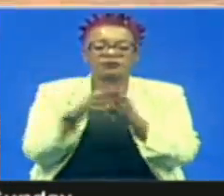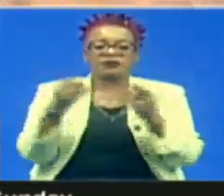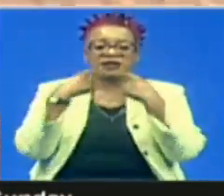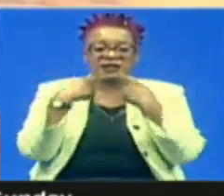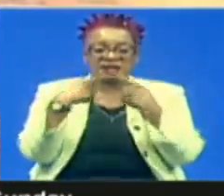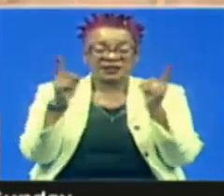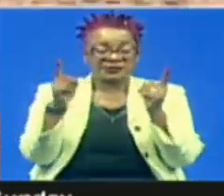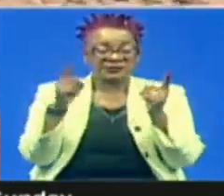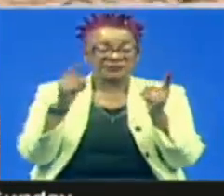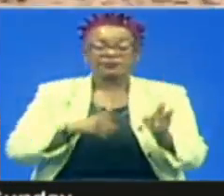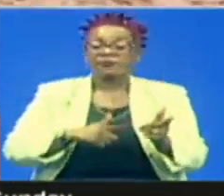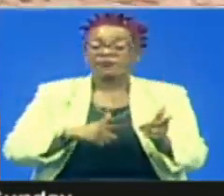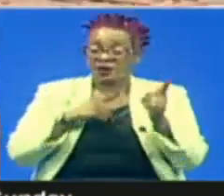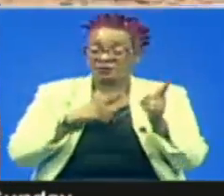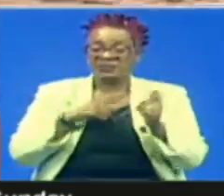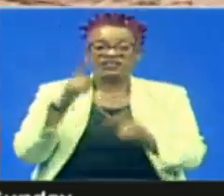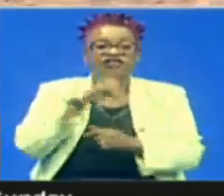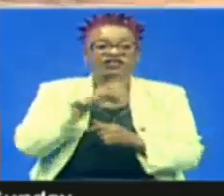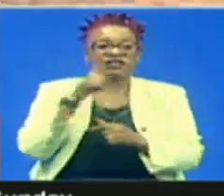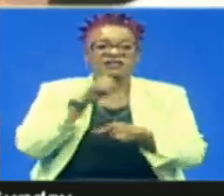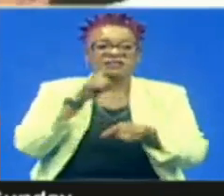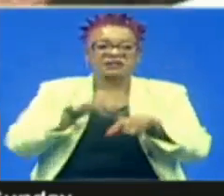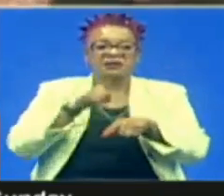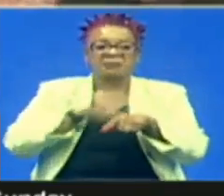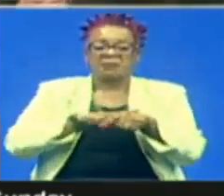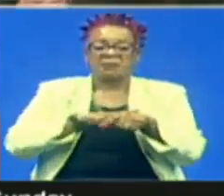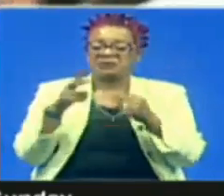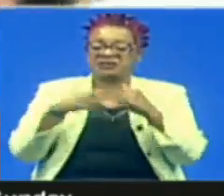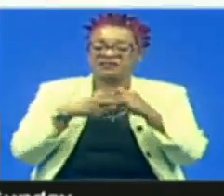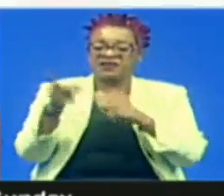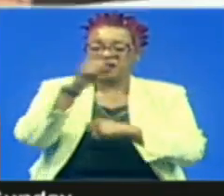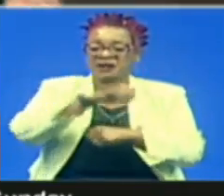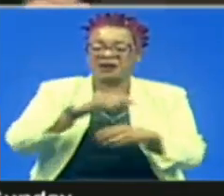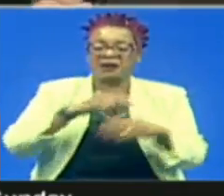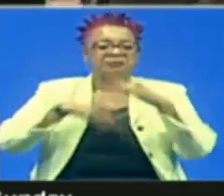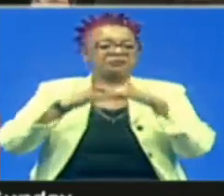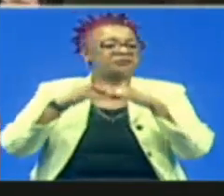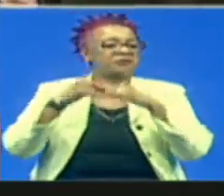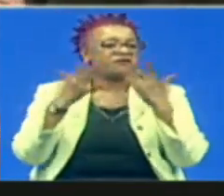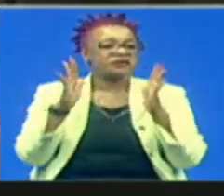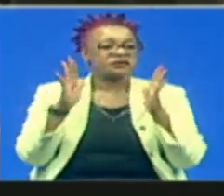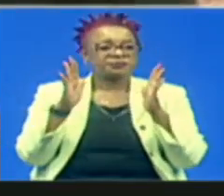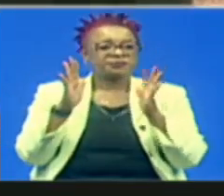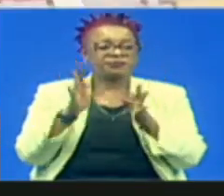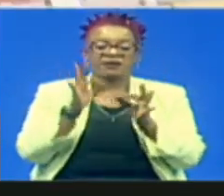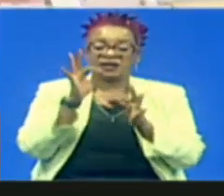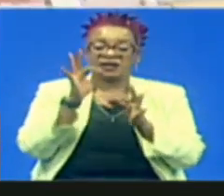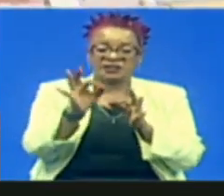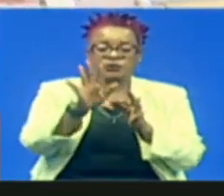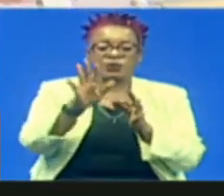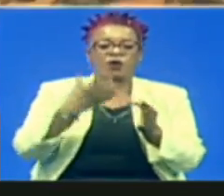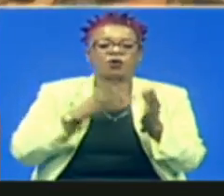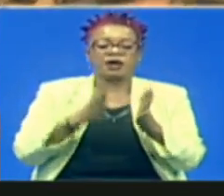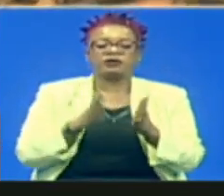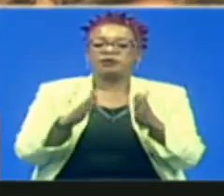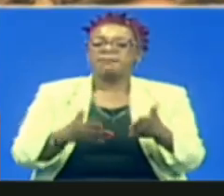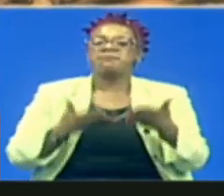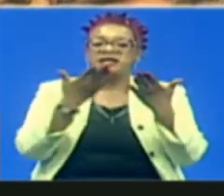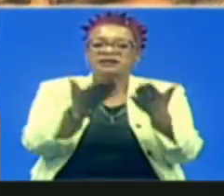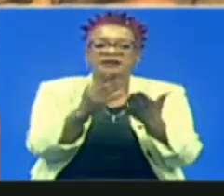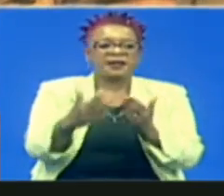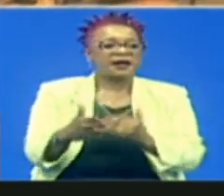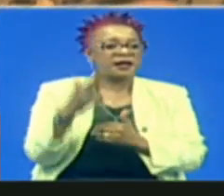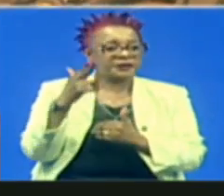and dangerous upon the expiry of a 7-day grace period extended to gun owners to submit their guns